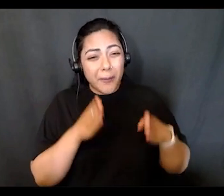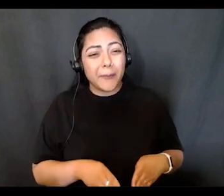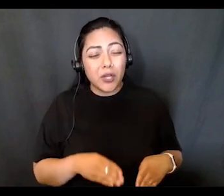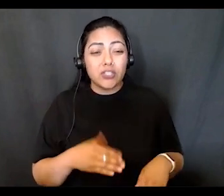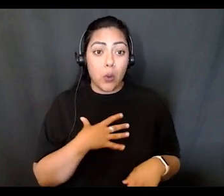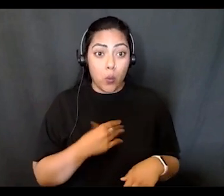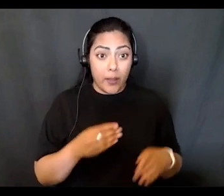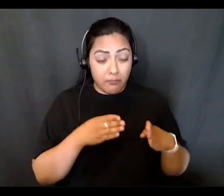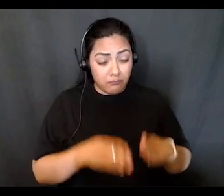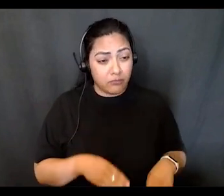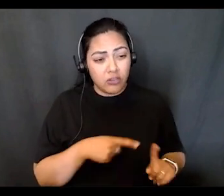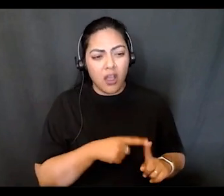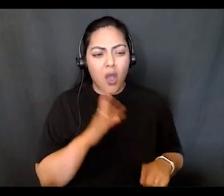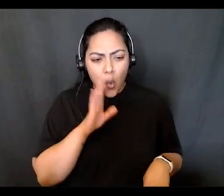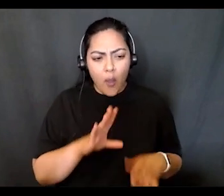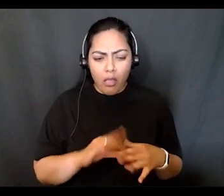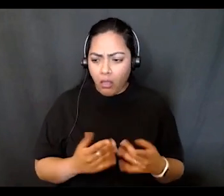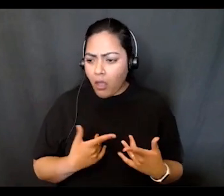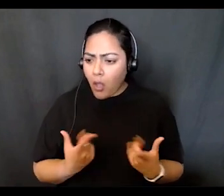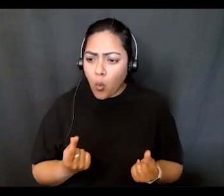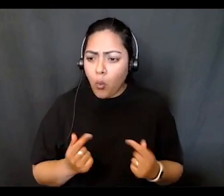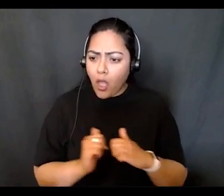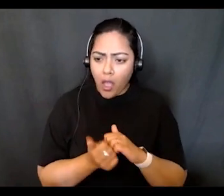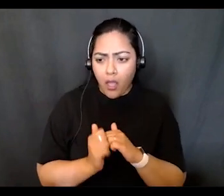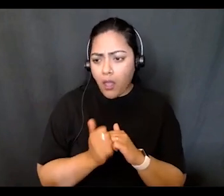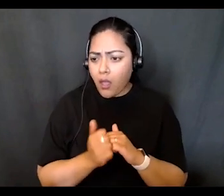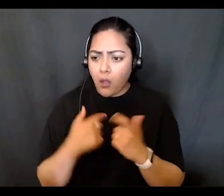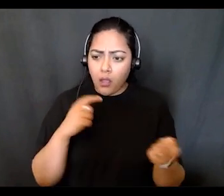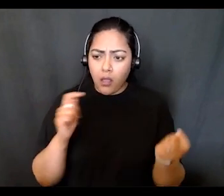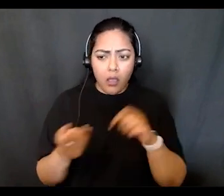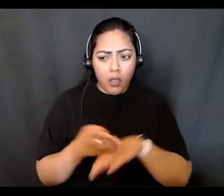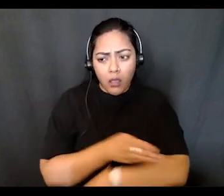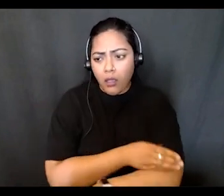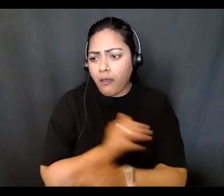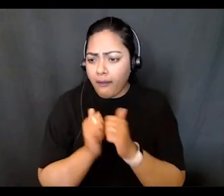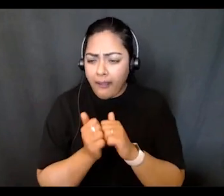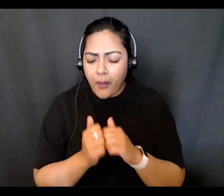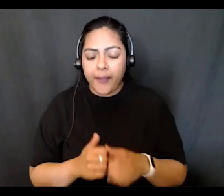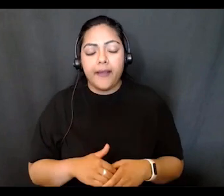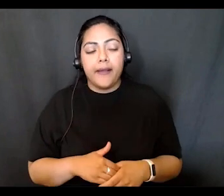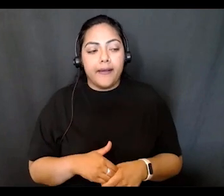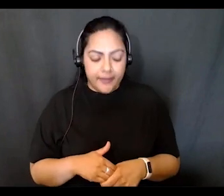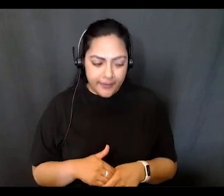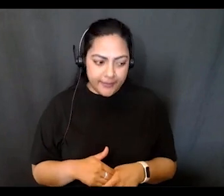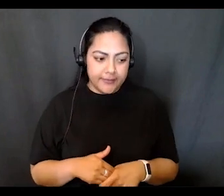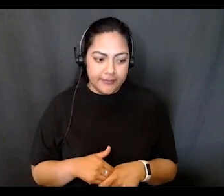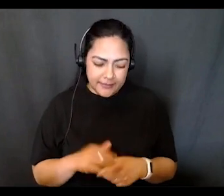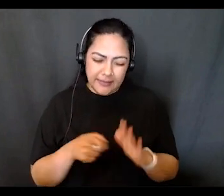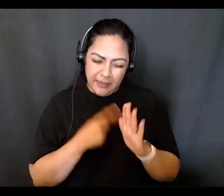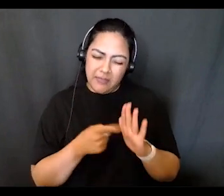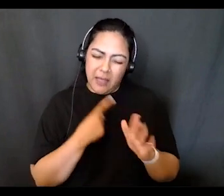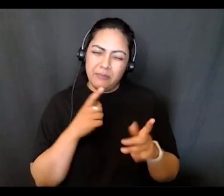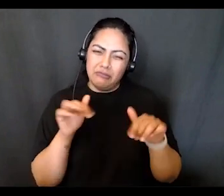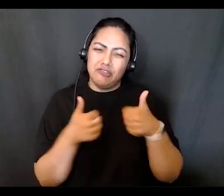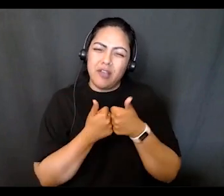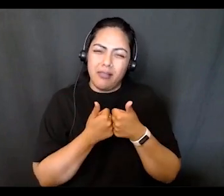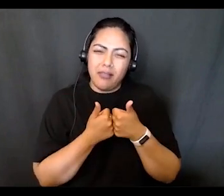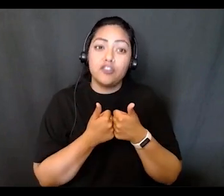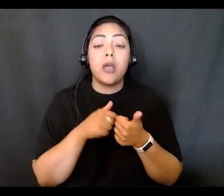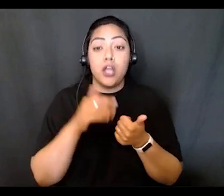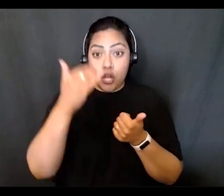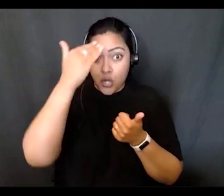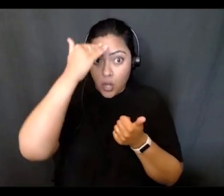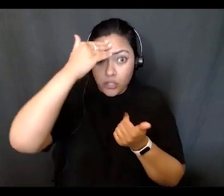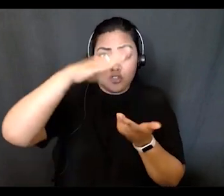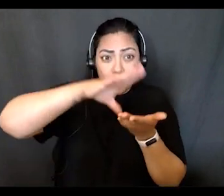"But what do I do?" Right? And so I think there is sometimes a challenge to understand how we go from this knowledge to the